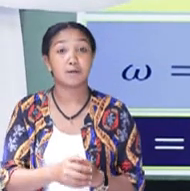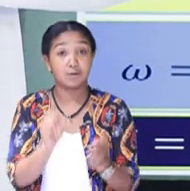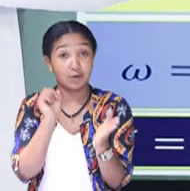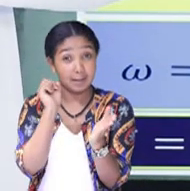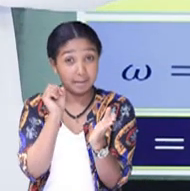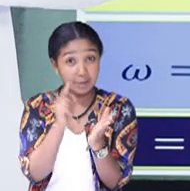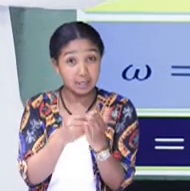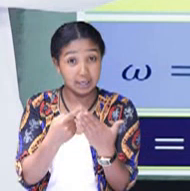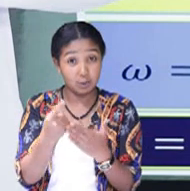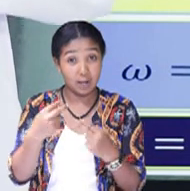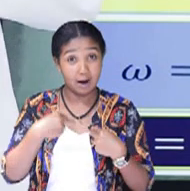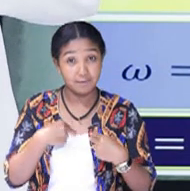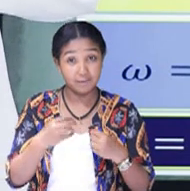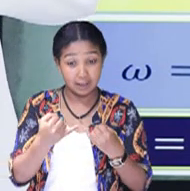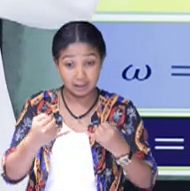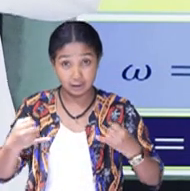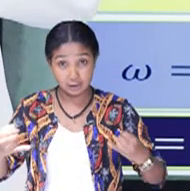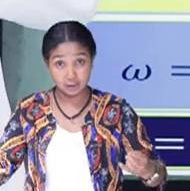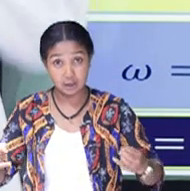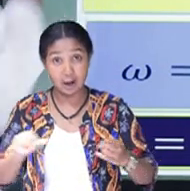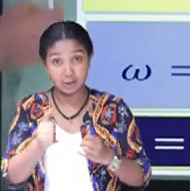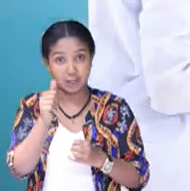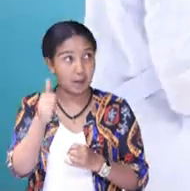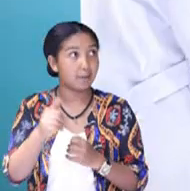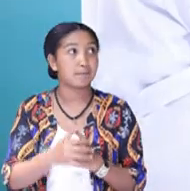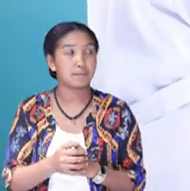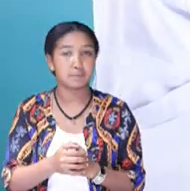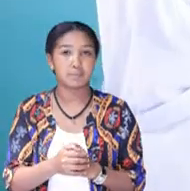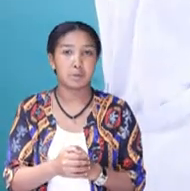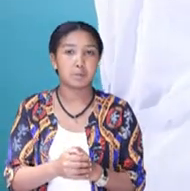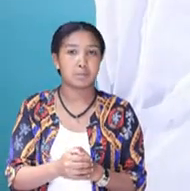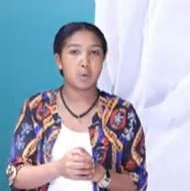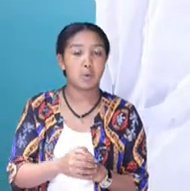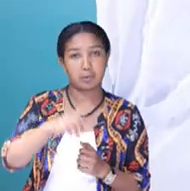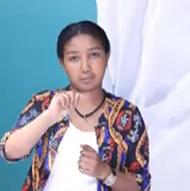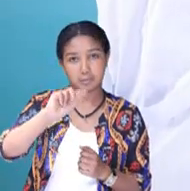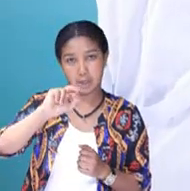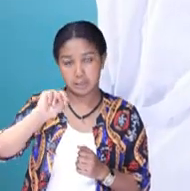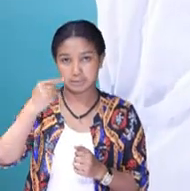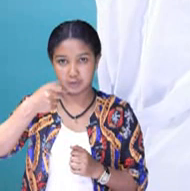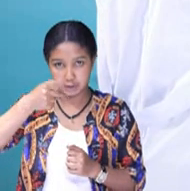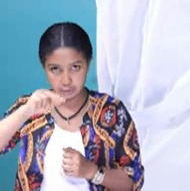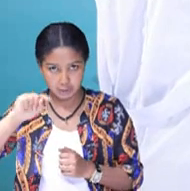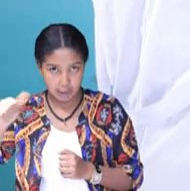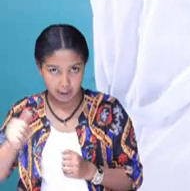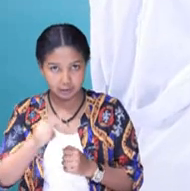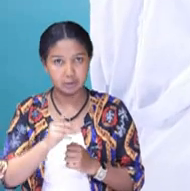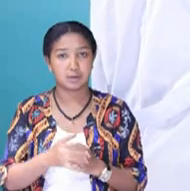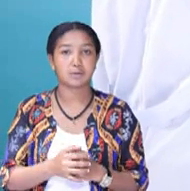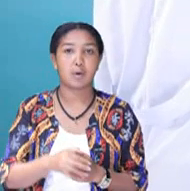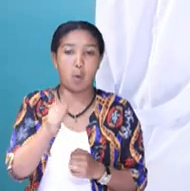For example, here we have a tangential acceleration A. Let's call it to be tangential A.